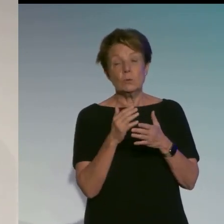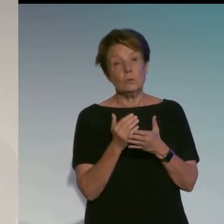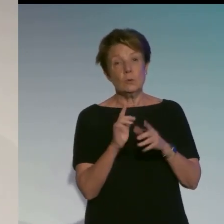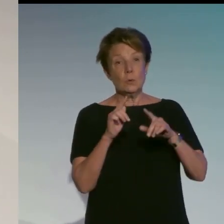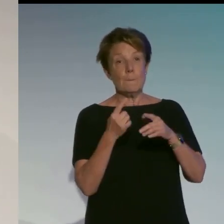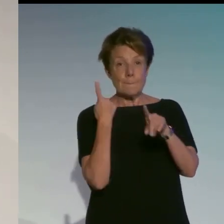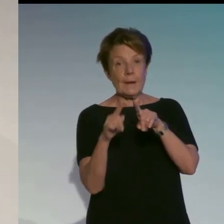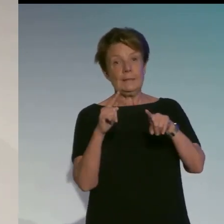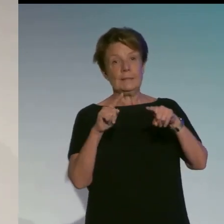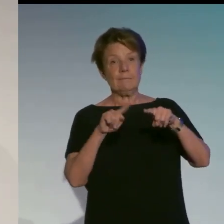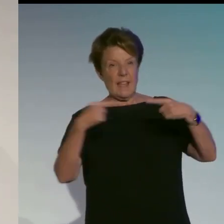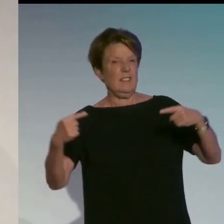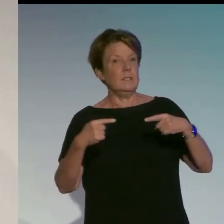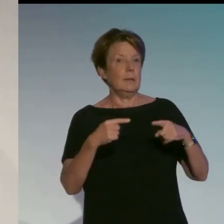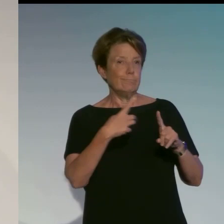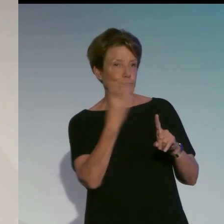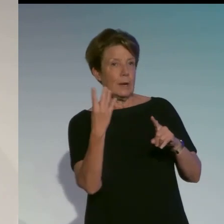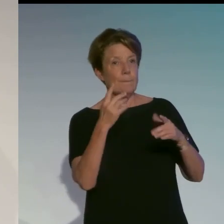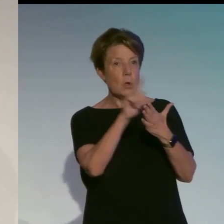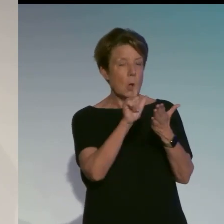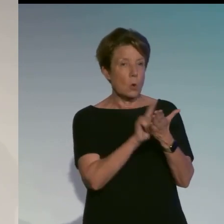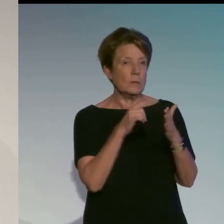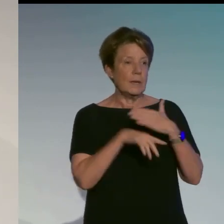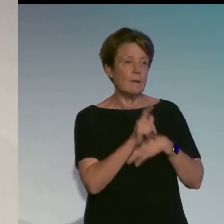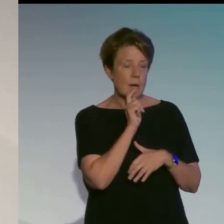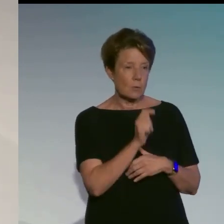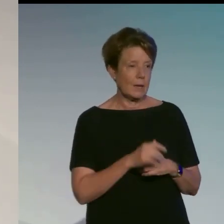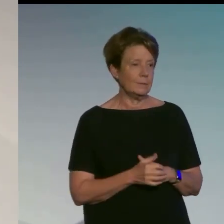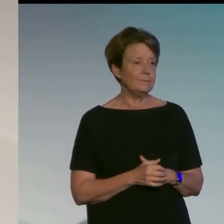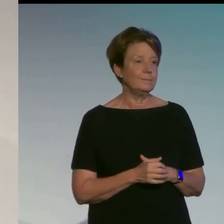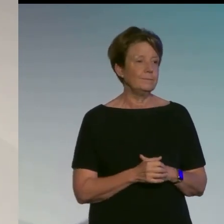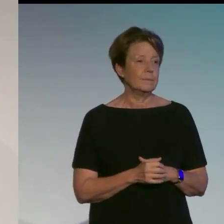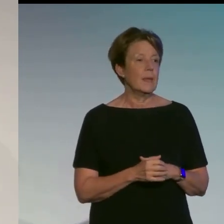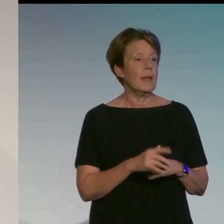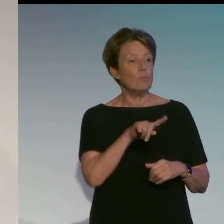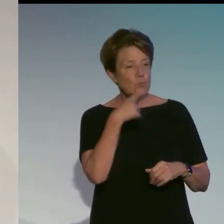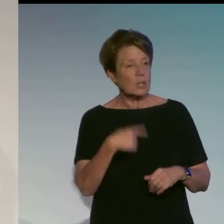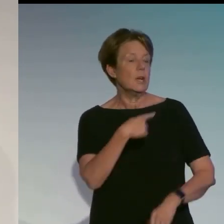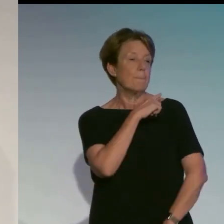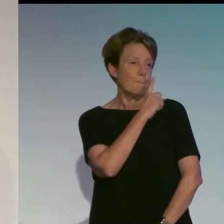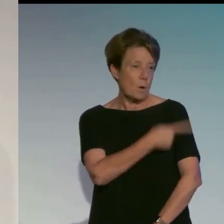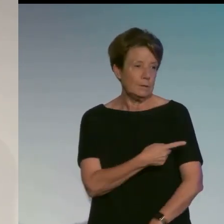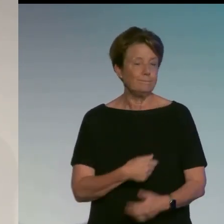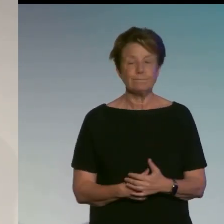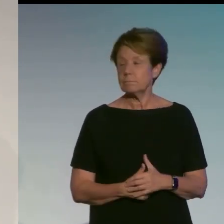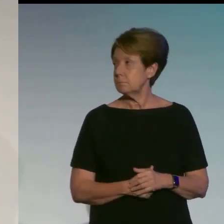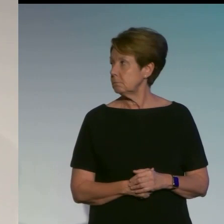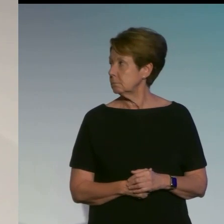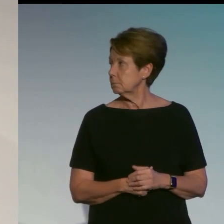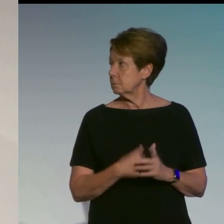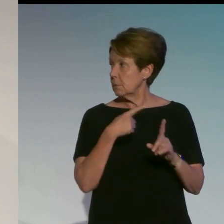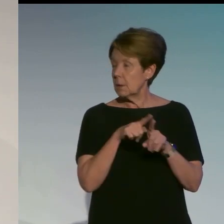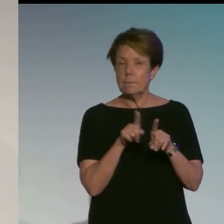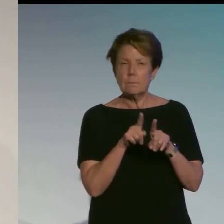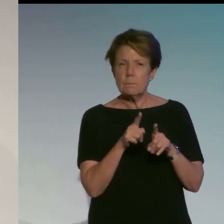to pass laws in Hungary as well. Our government also make organizing Pride Festival and